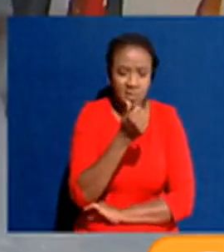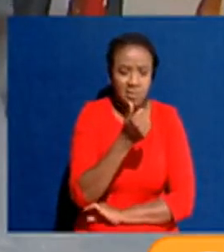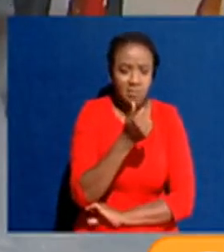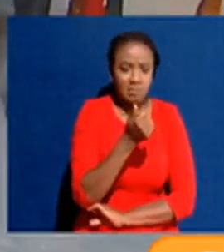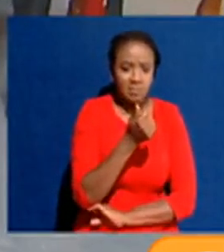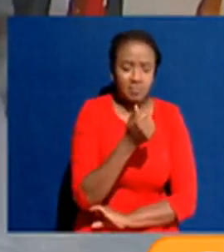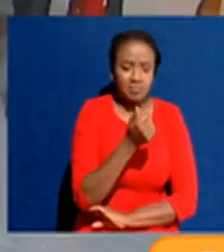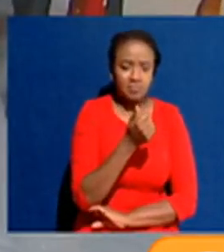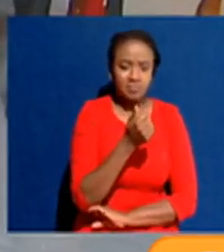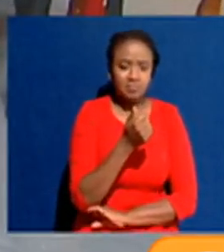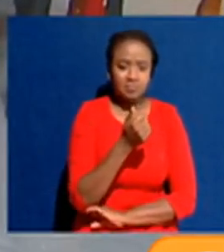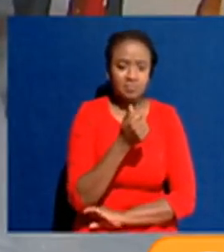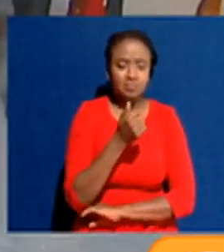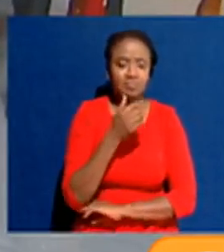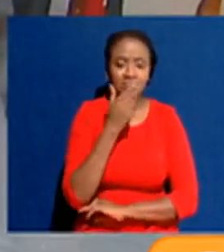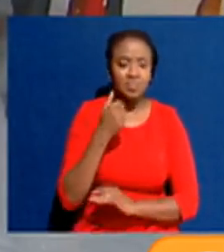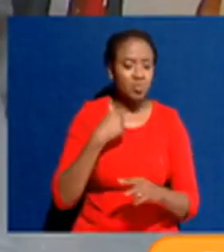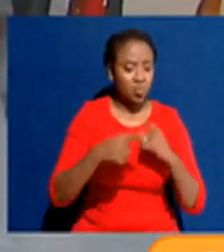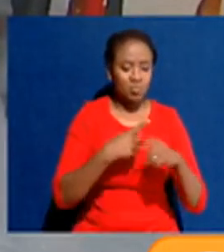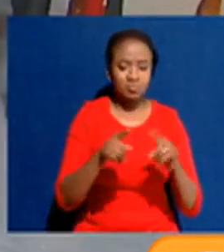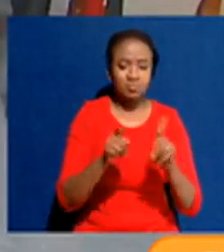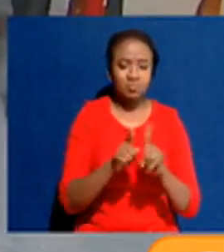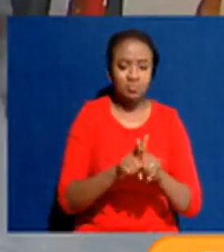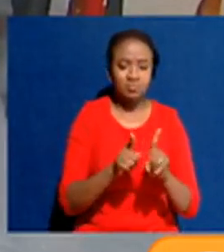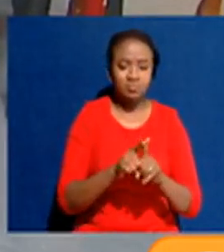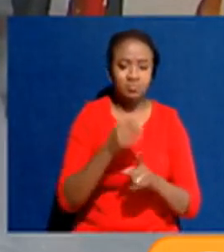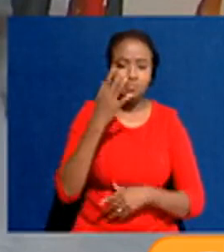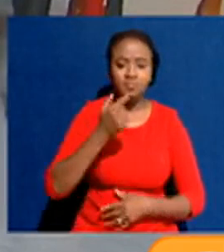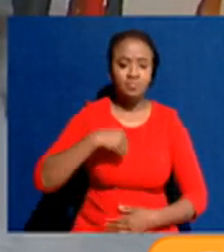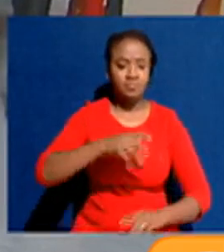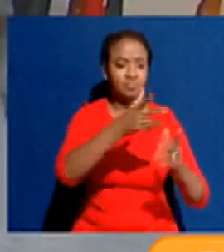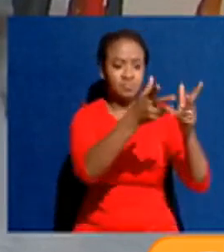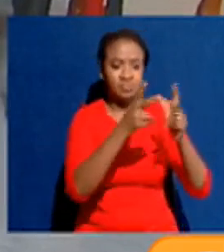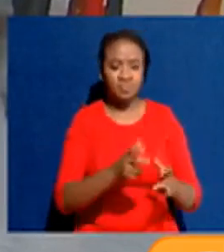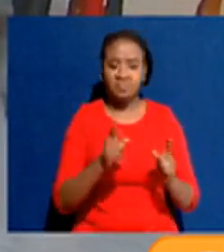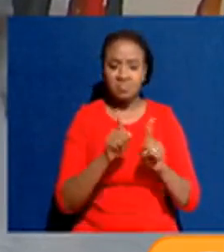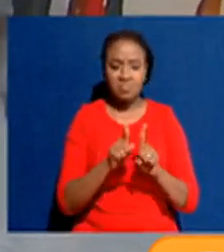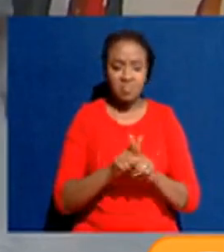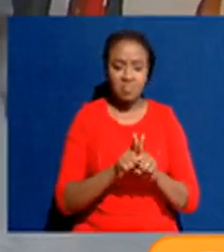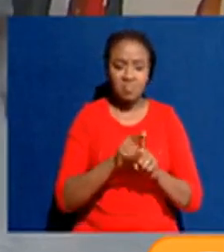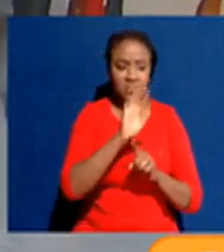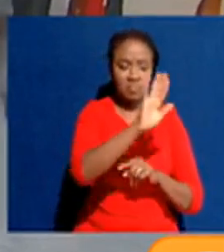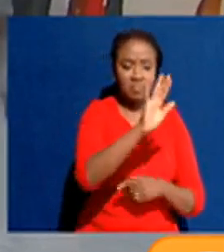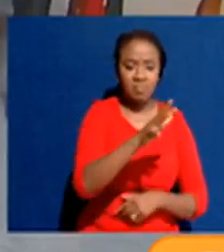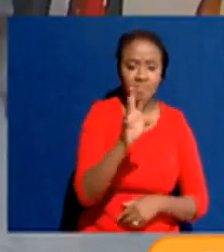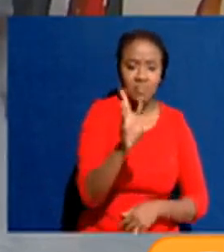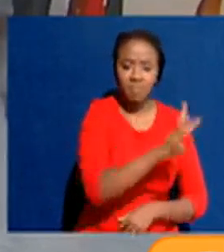a sovereignty? Because we look like we adopted a monarchy almost.